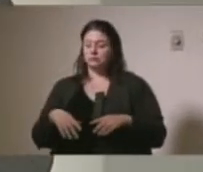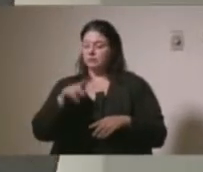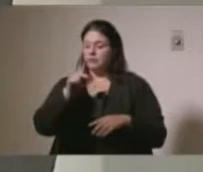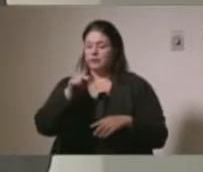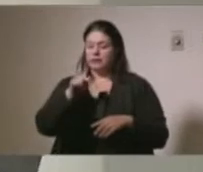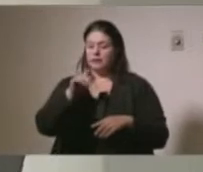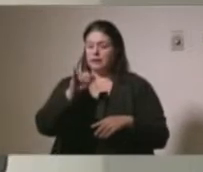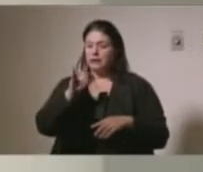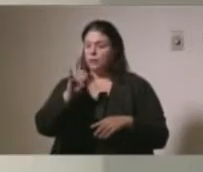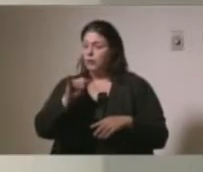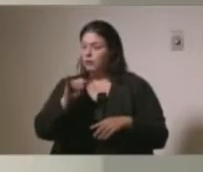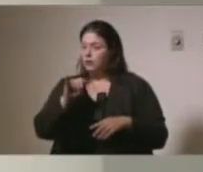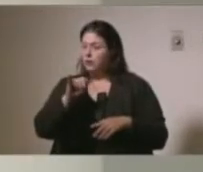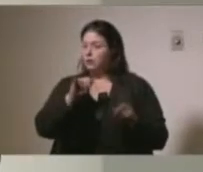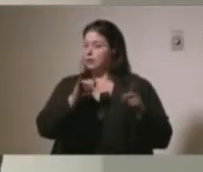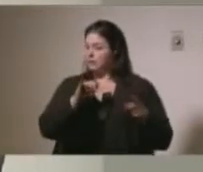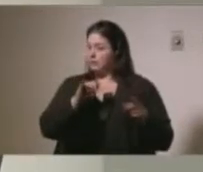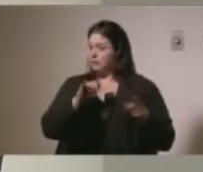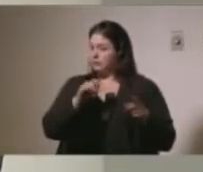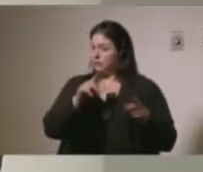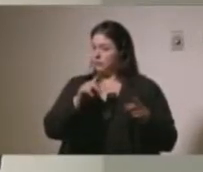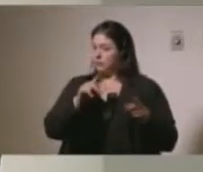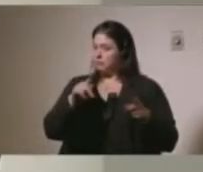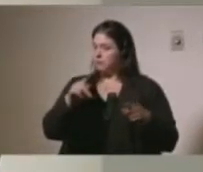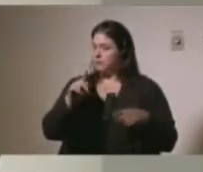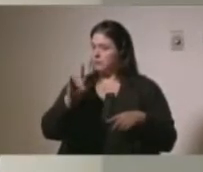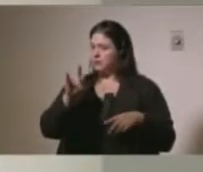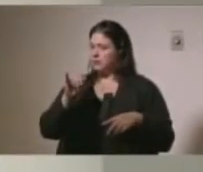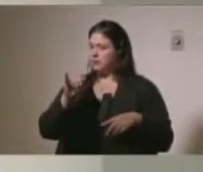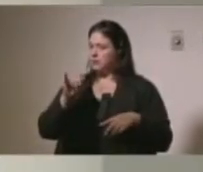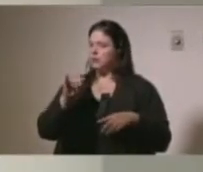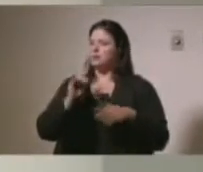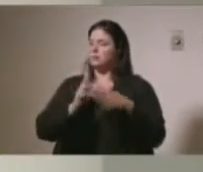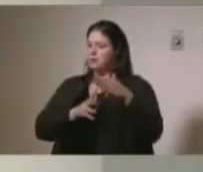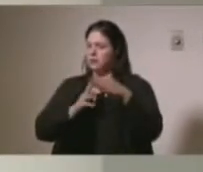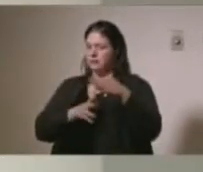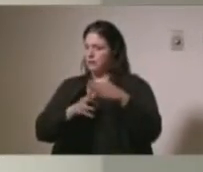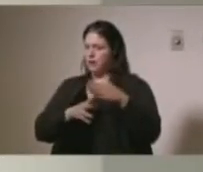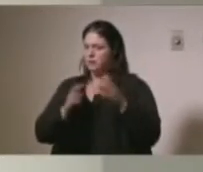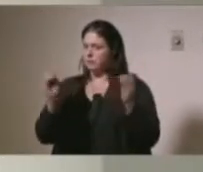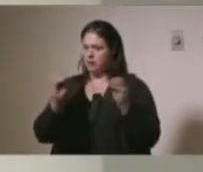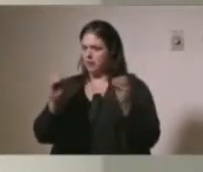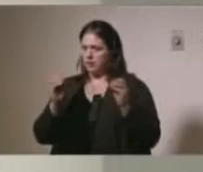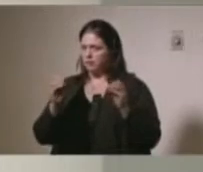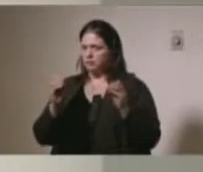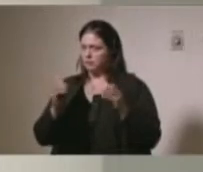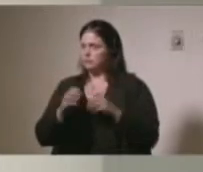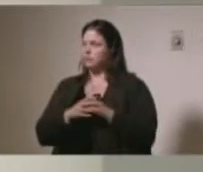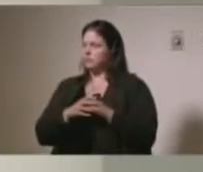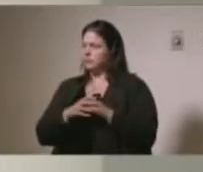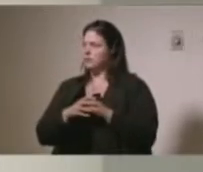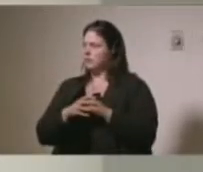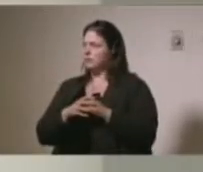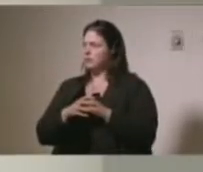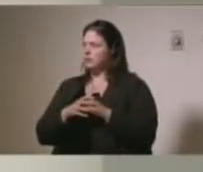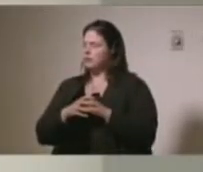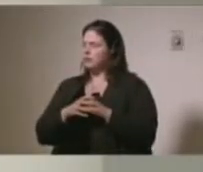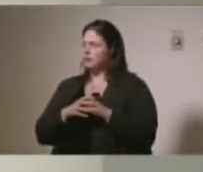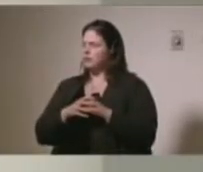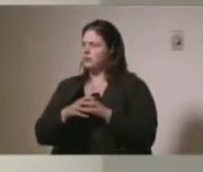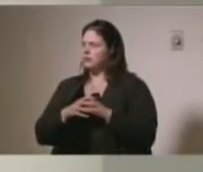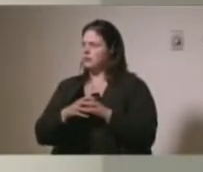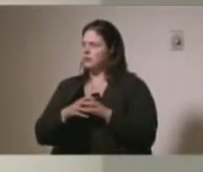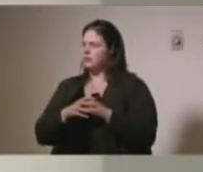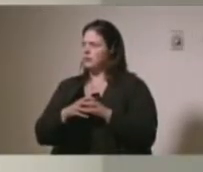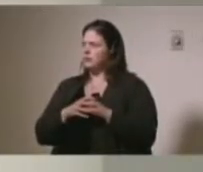Zealand has. Post customers wanting to come and pay bills will send